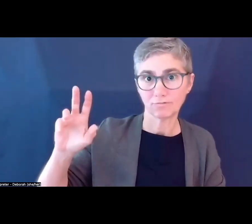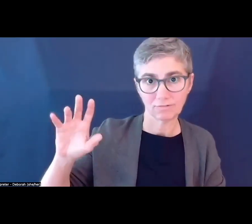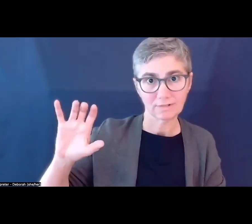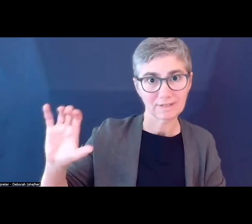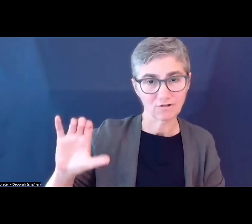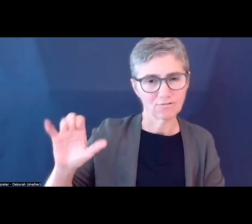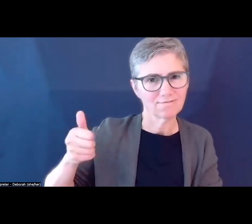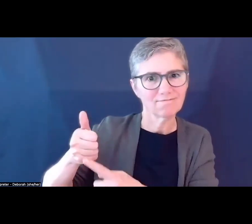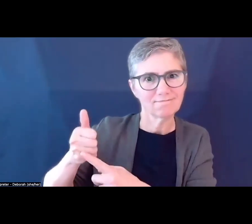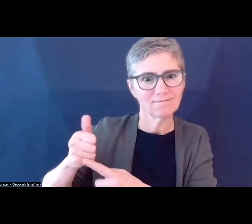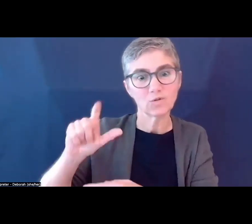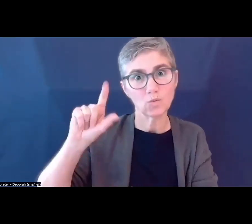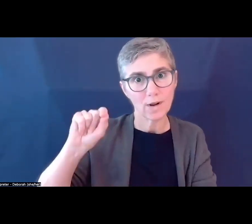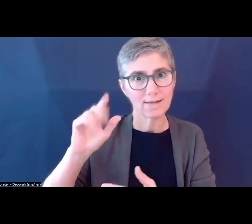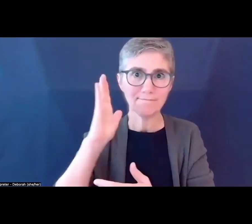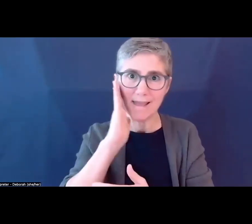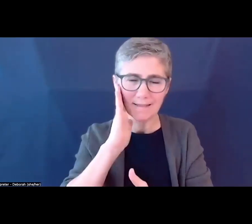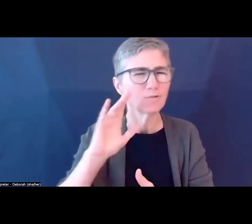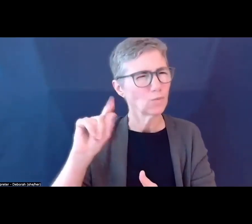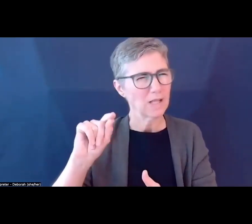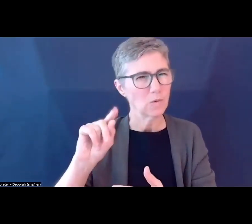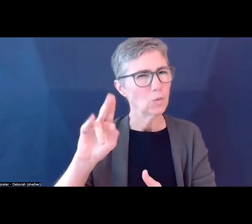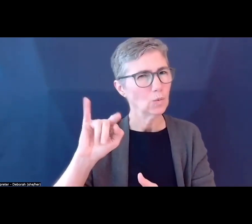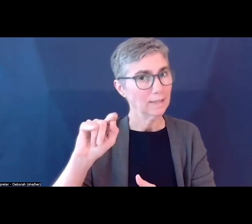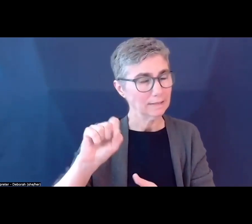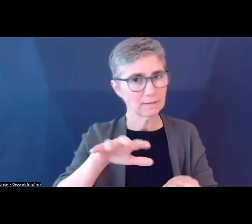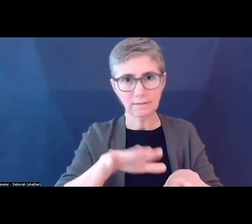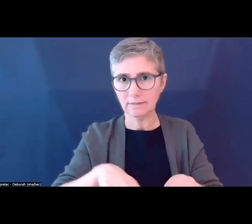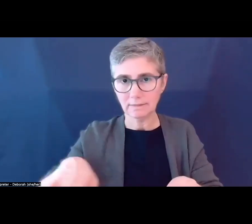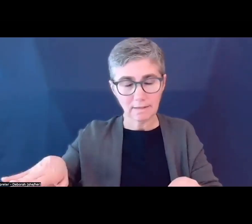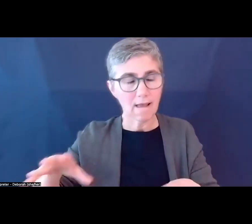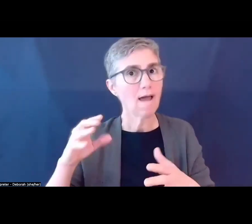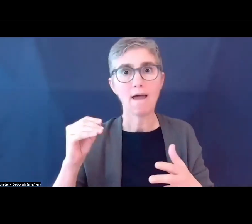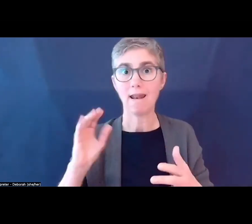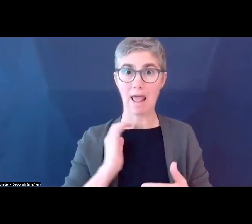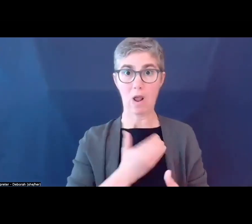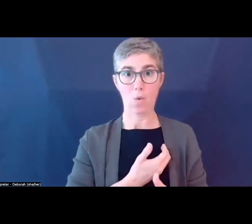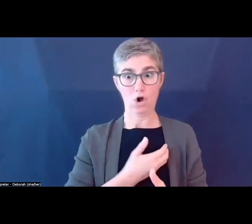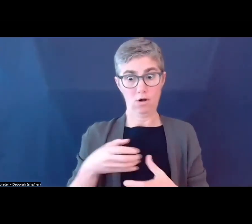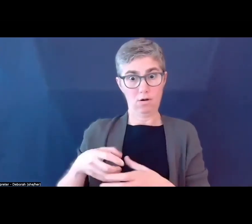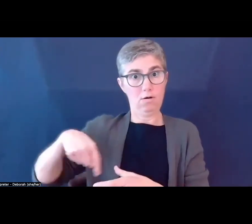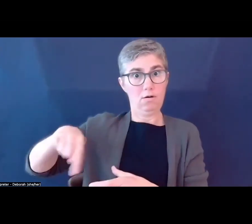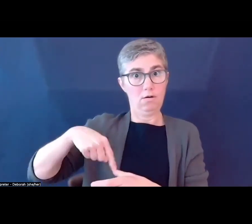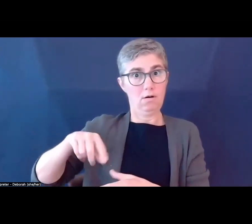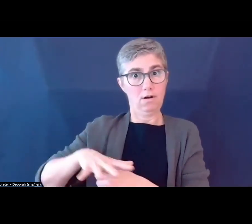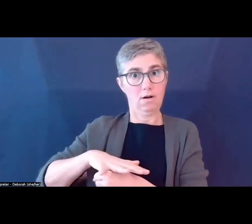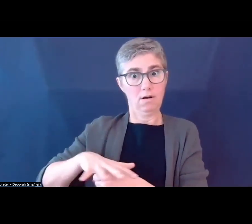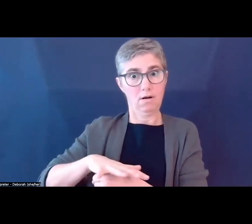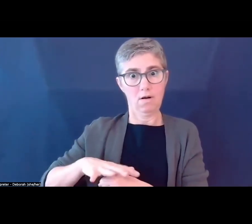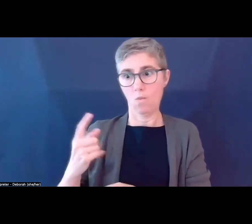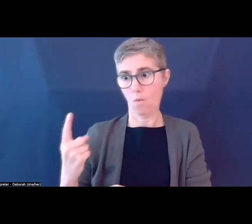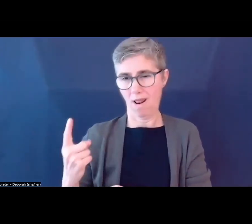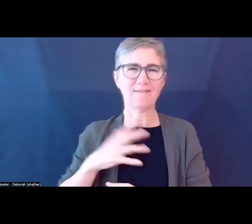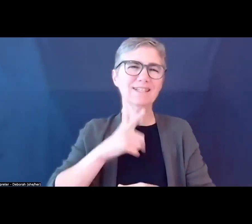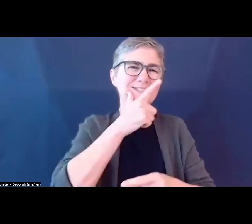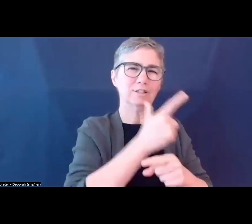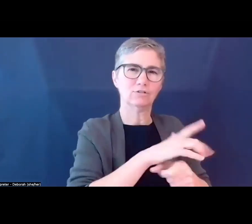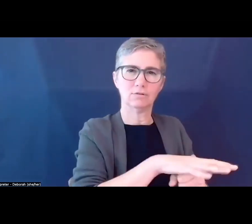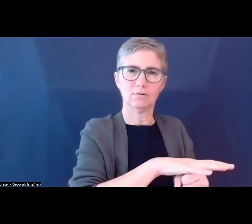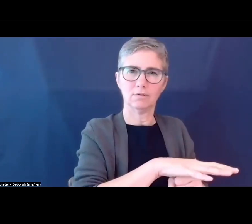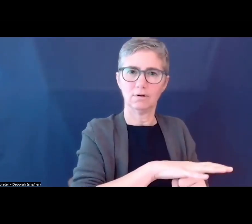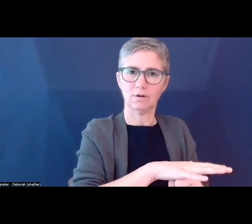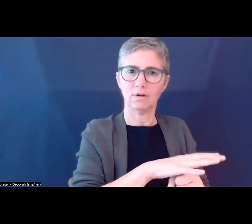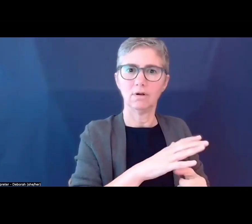facility, 10 units. So our unit is one, and our sister unit is a part of the